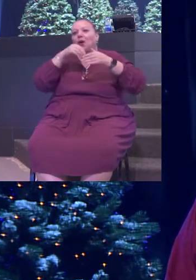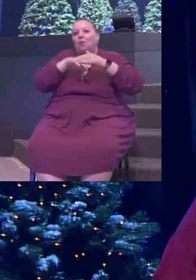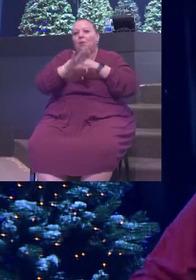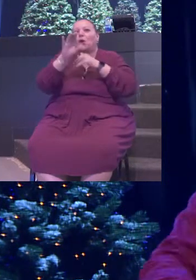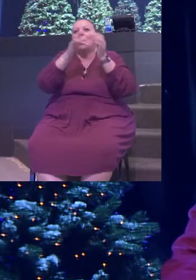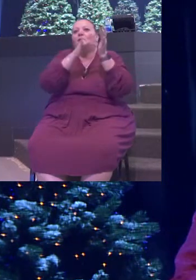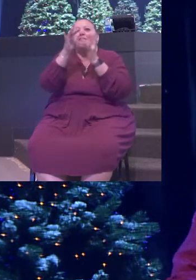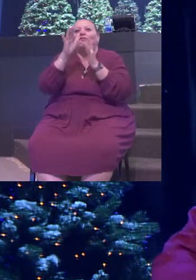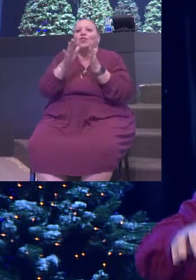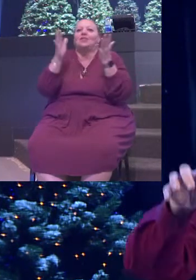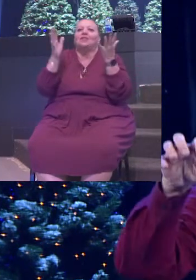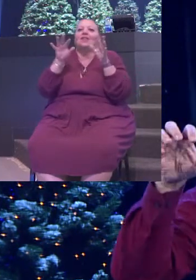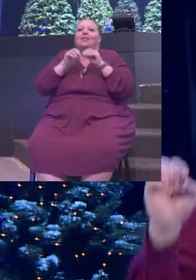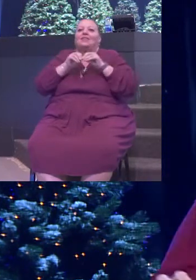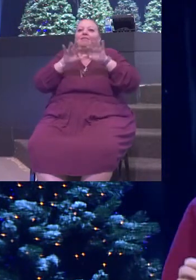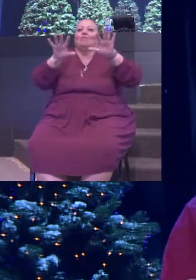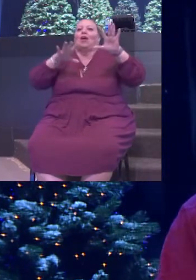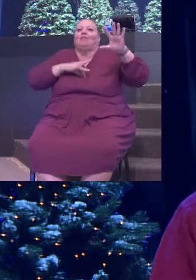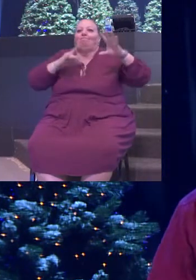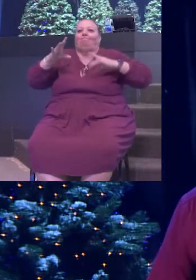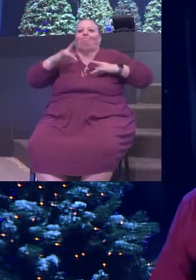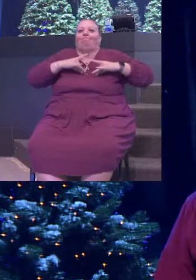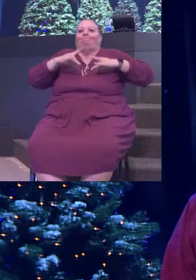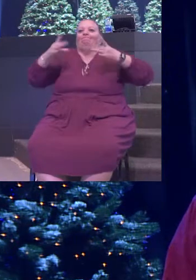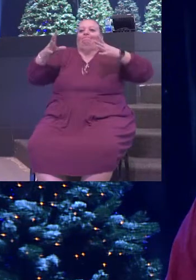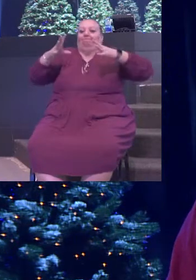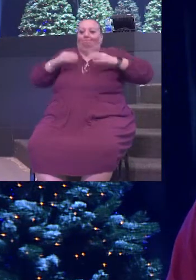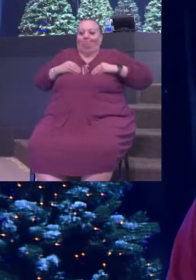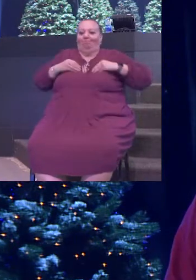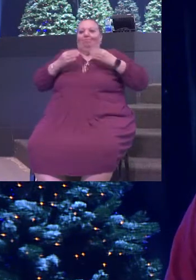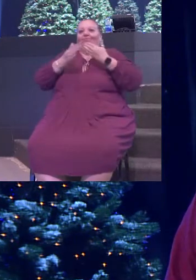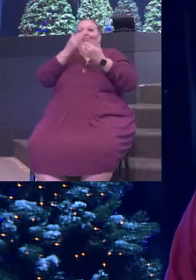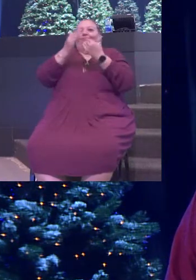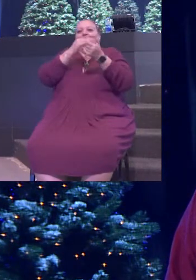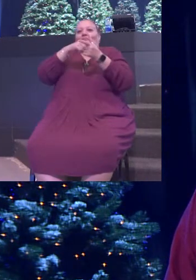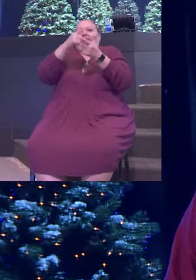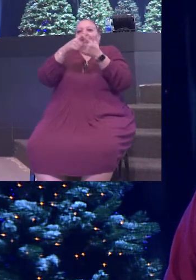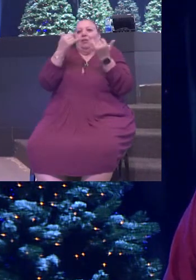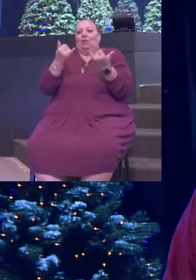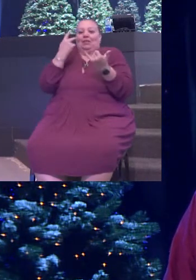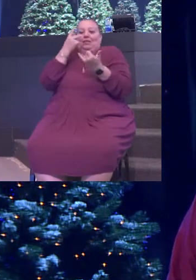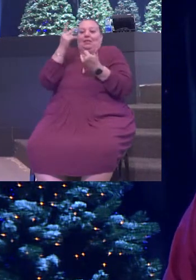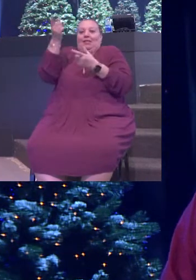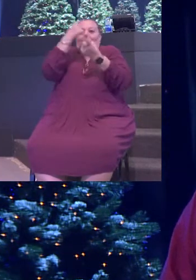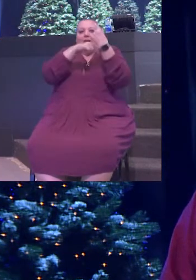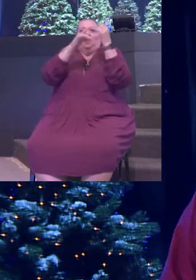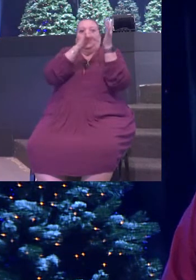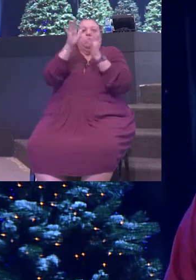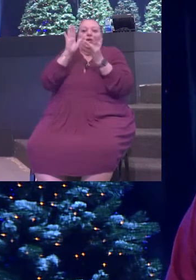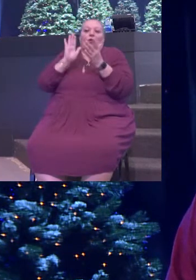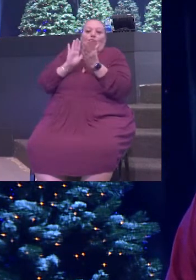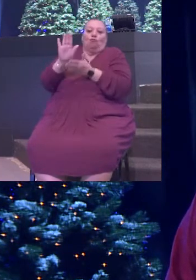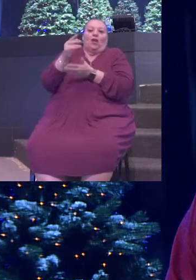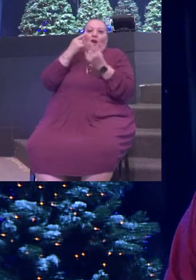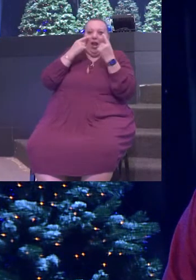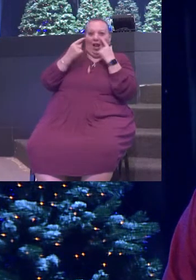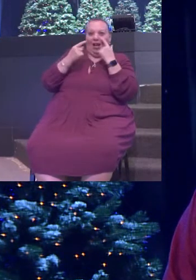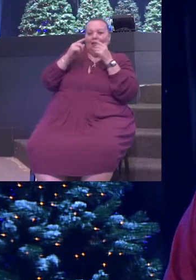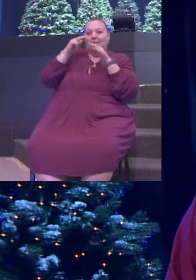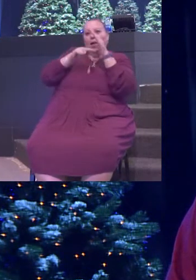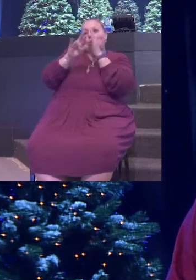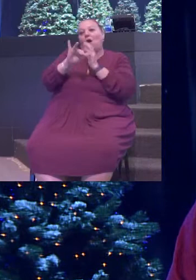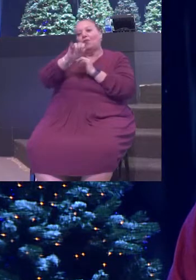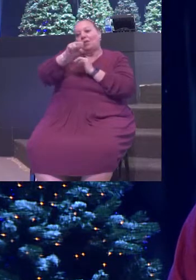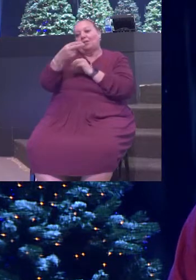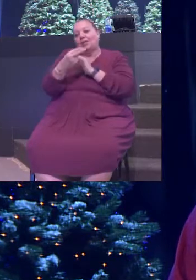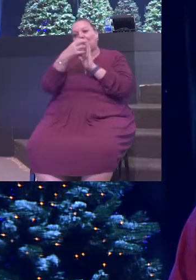of Jesus, it's contagious. It's infectious, and we're able to see the coming of Jesus through their eyes. The prophet Isaiah